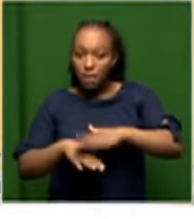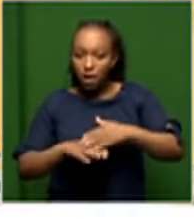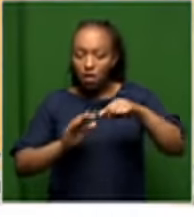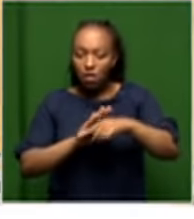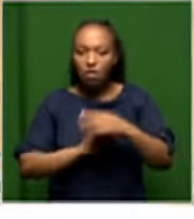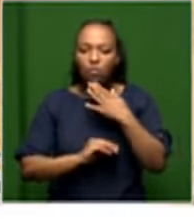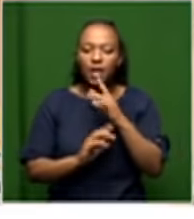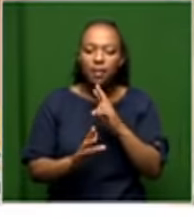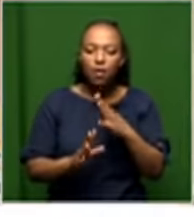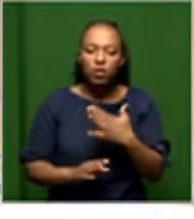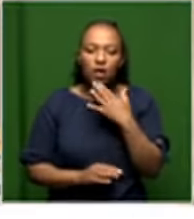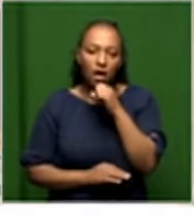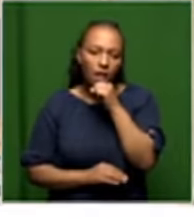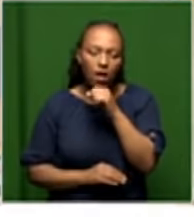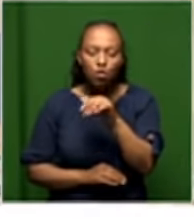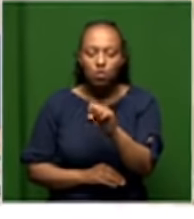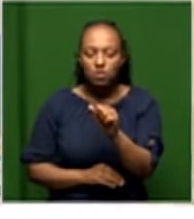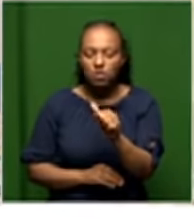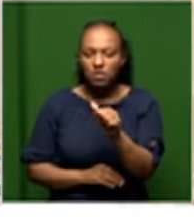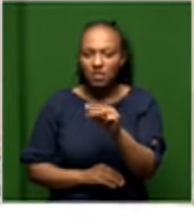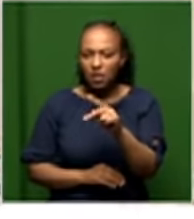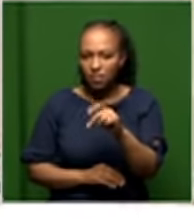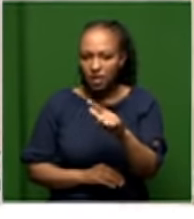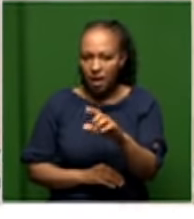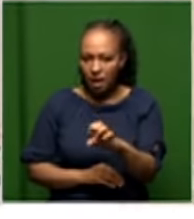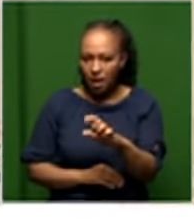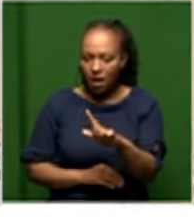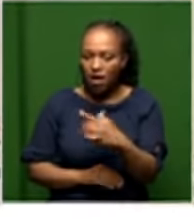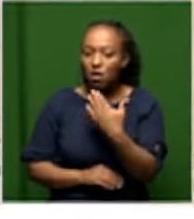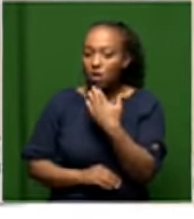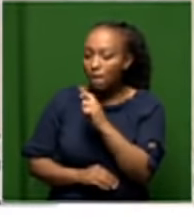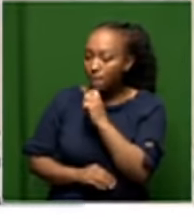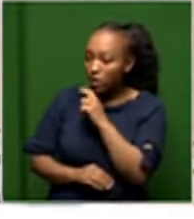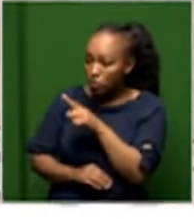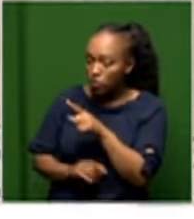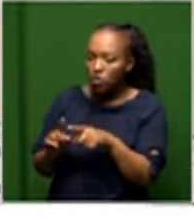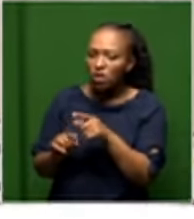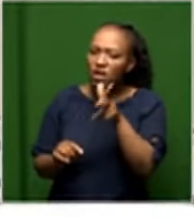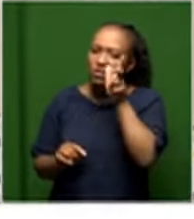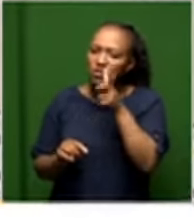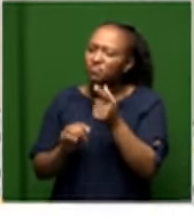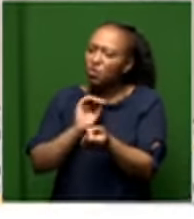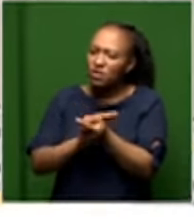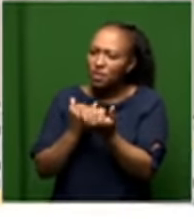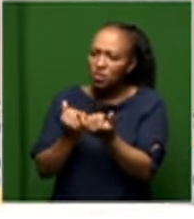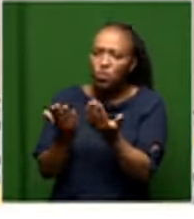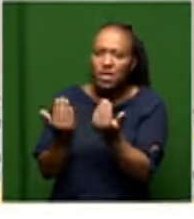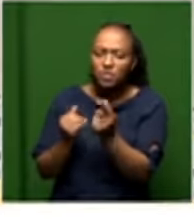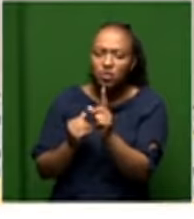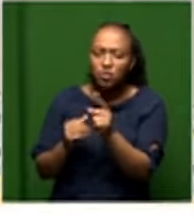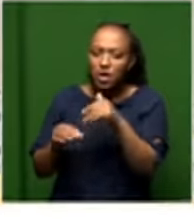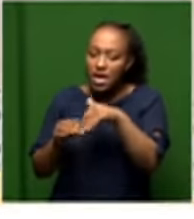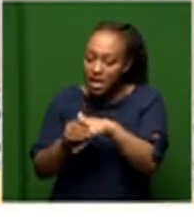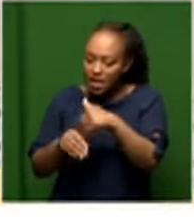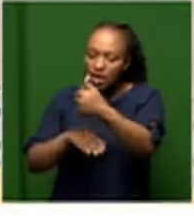to our reporter who's at the court, Samkele Maseko. Samkele, good morning to you. Let's get a preview from you. What can we expect both